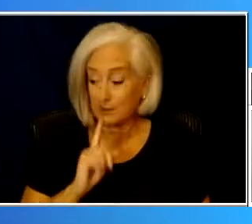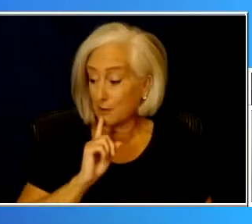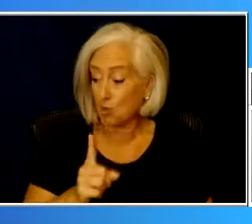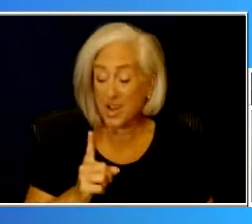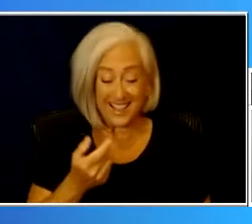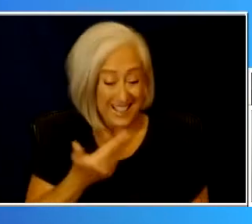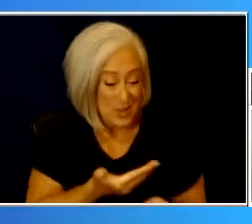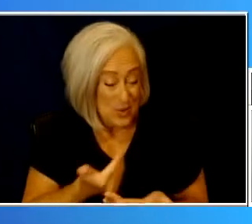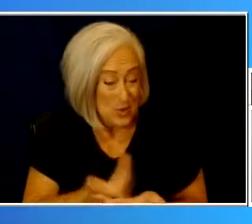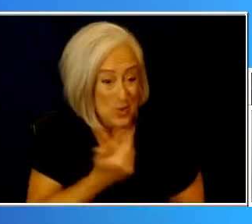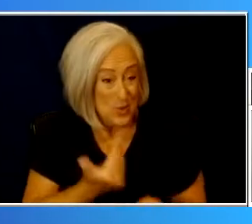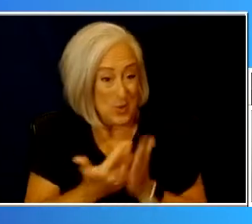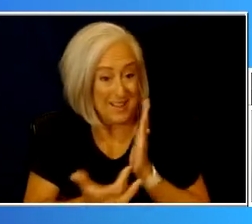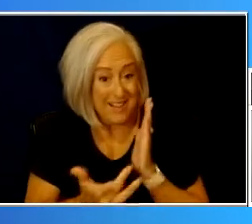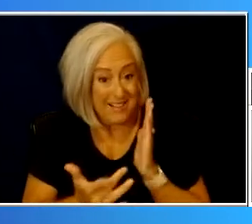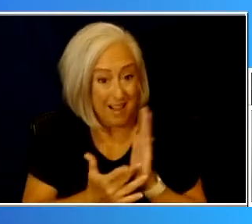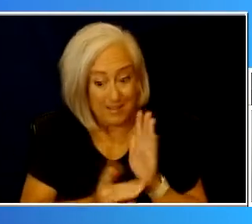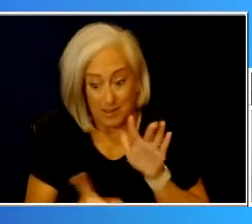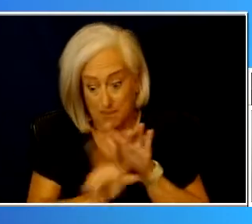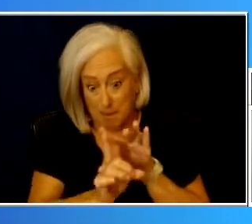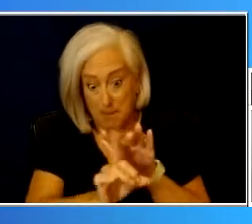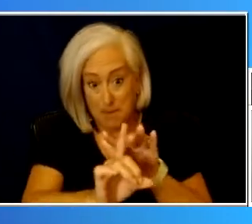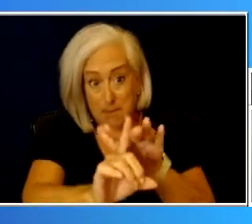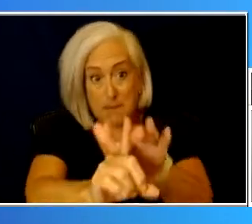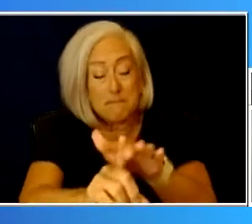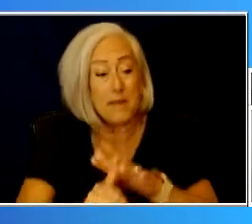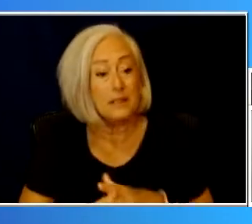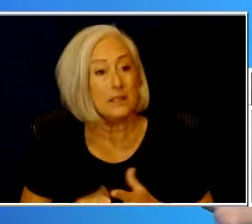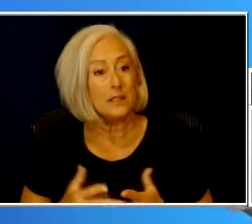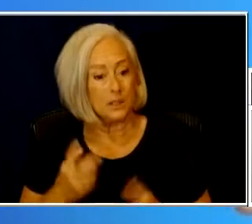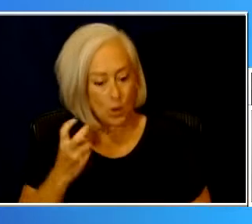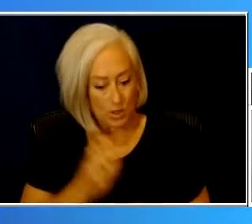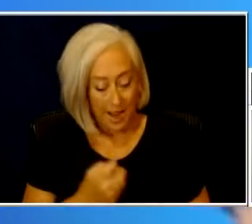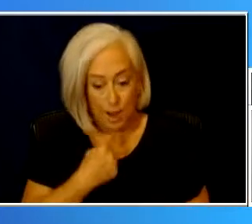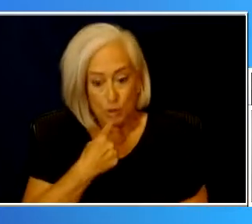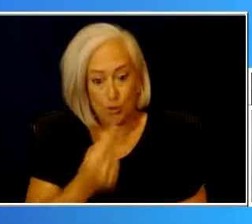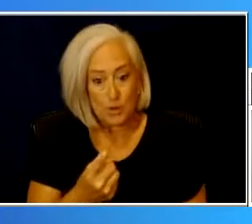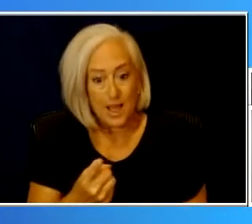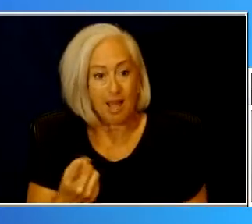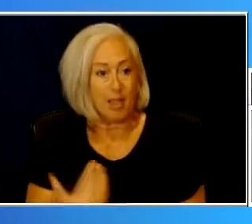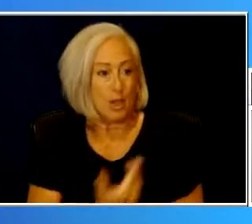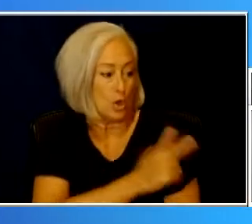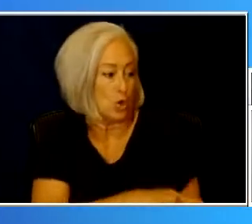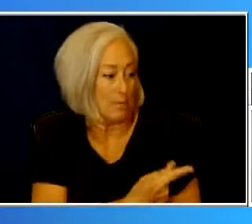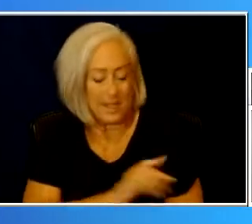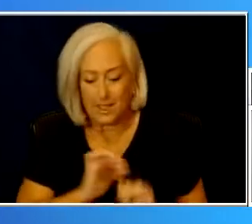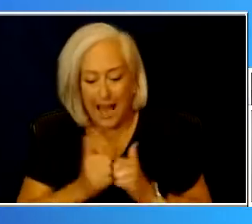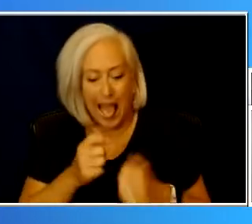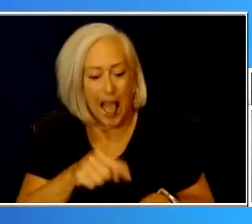is impossible for me to tell a new patient how long they have.